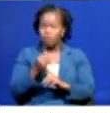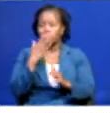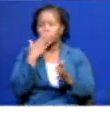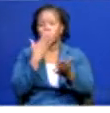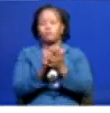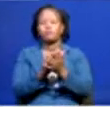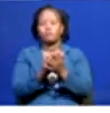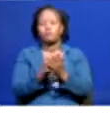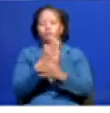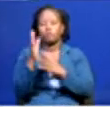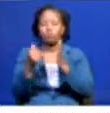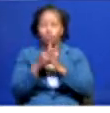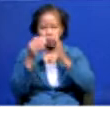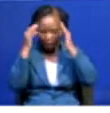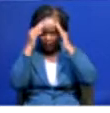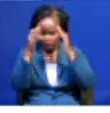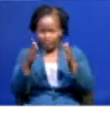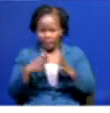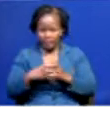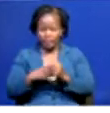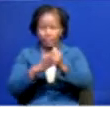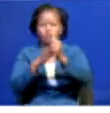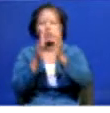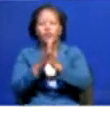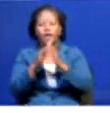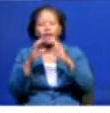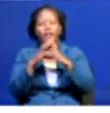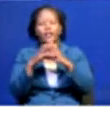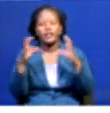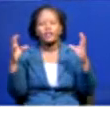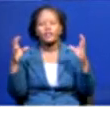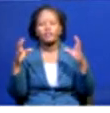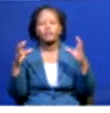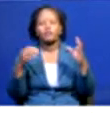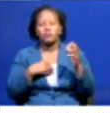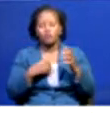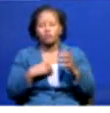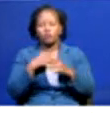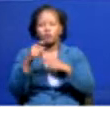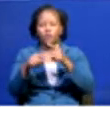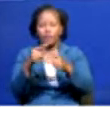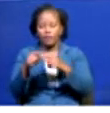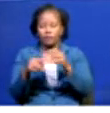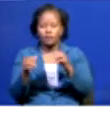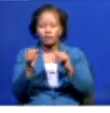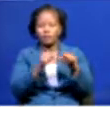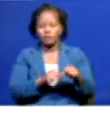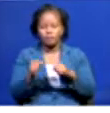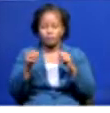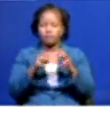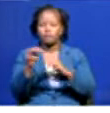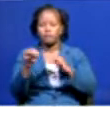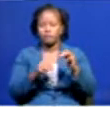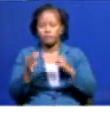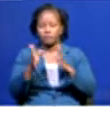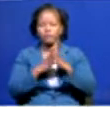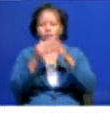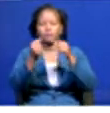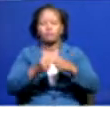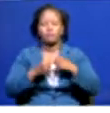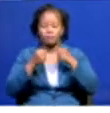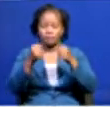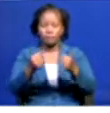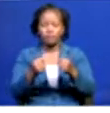to dedicated leadership and a great deal of astute organizational management and strong